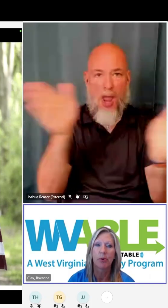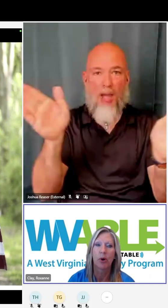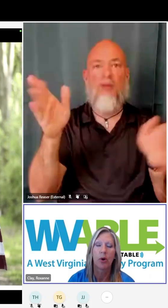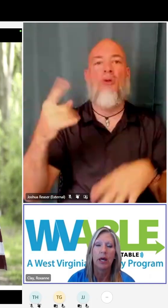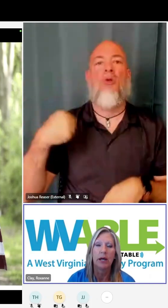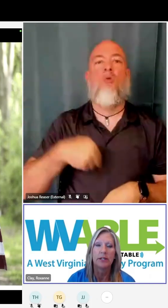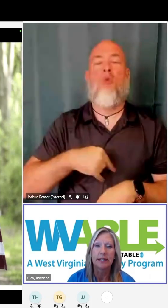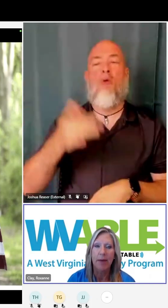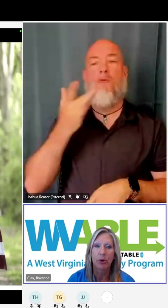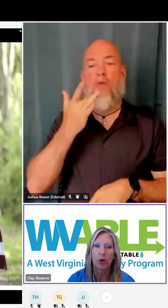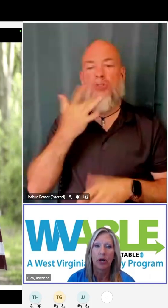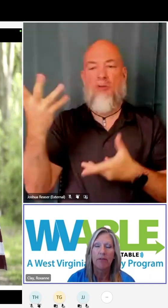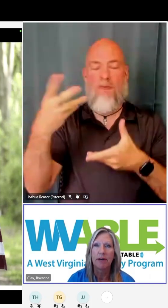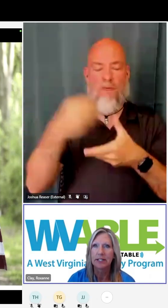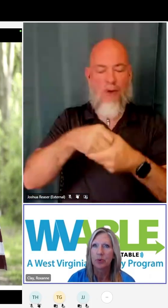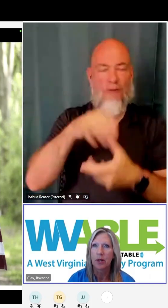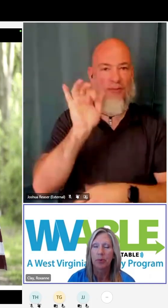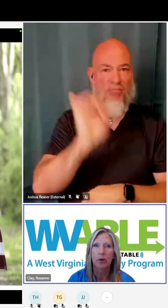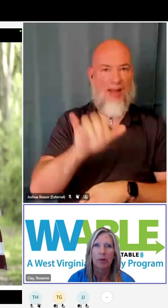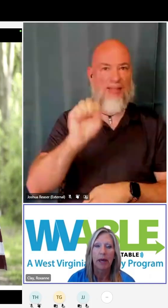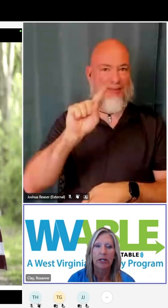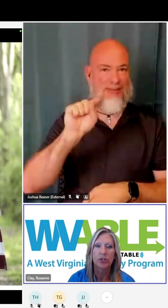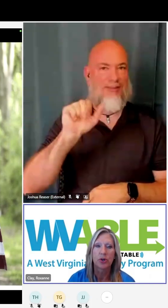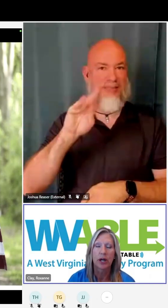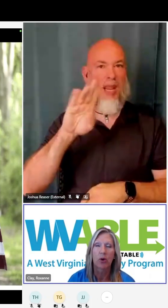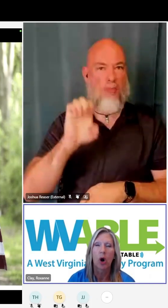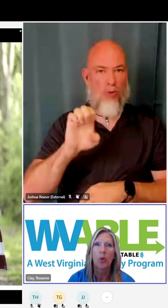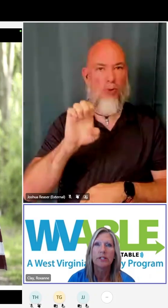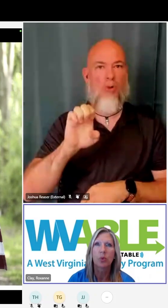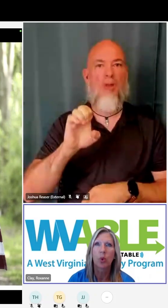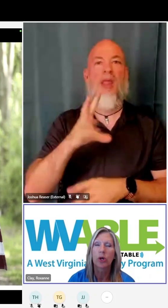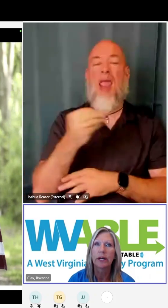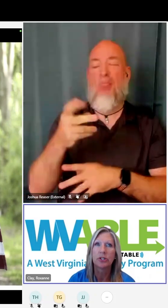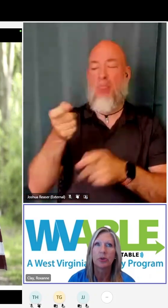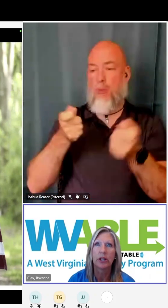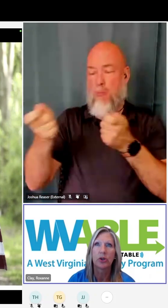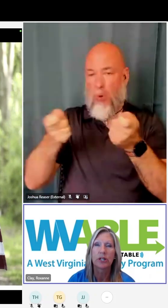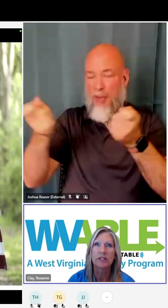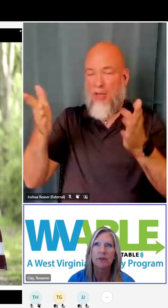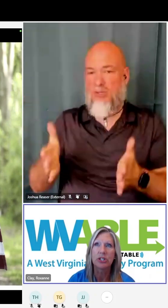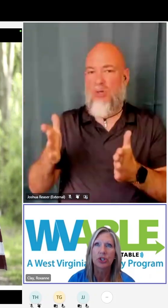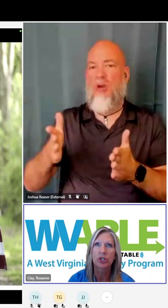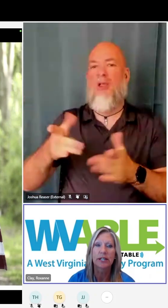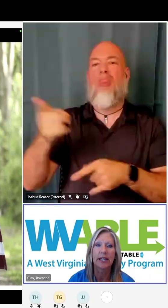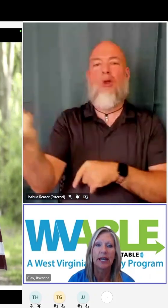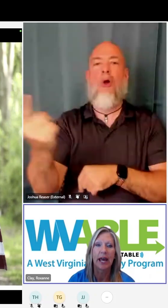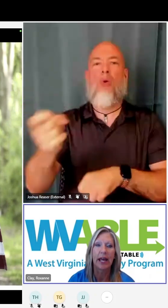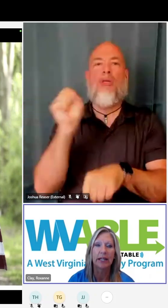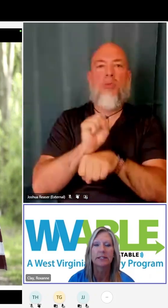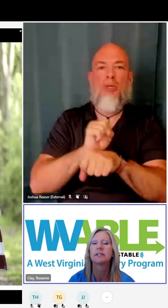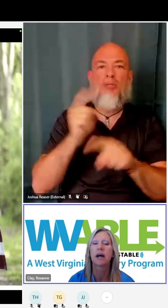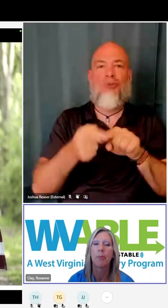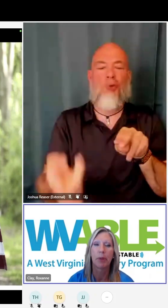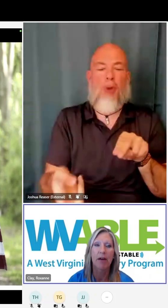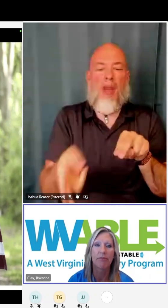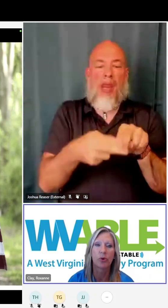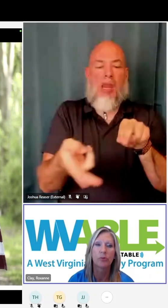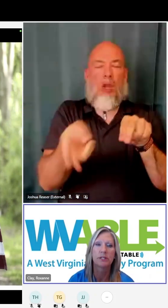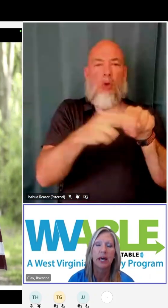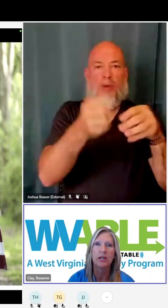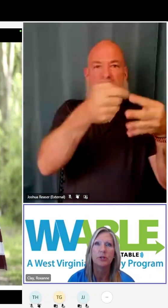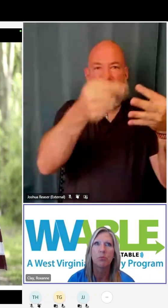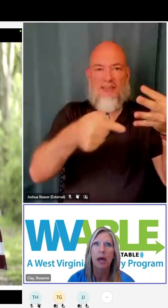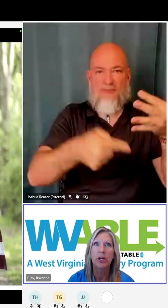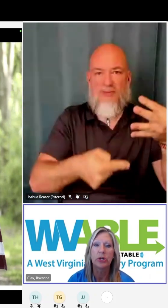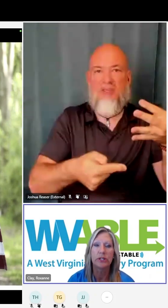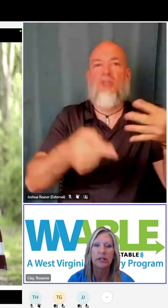of Stable. Stable and Vestwell, the program manager, they're always working to increase features and enhance the